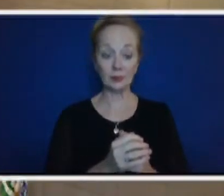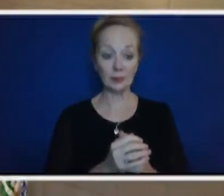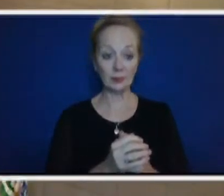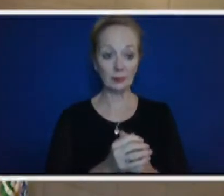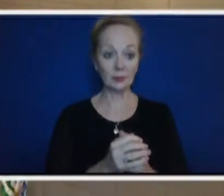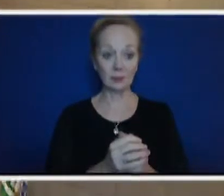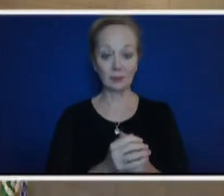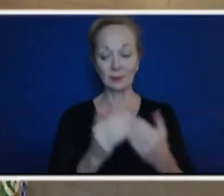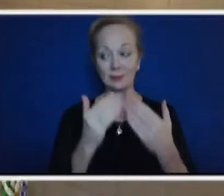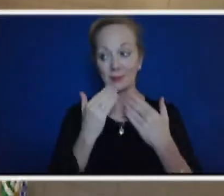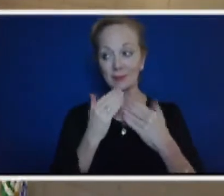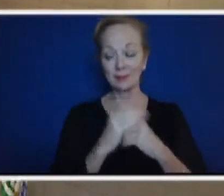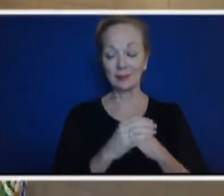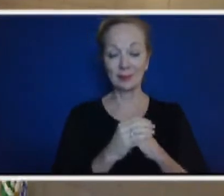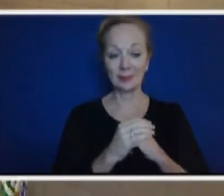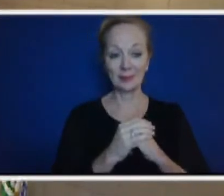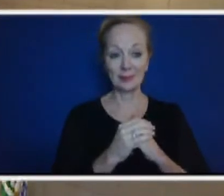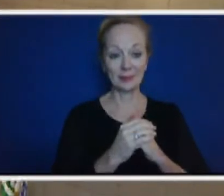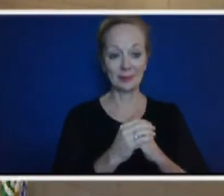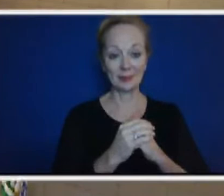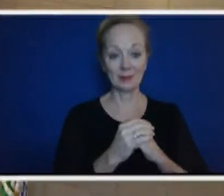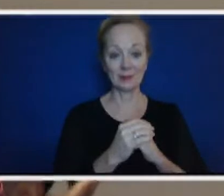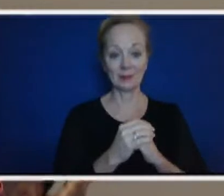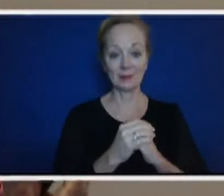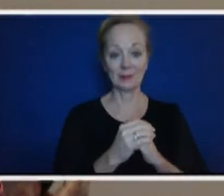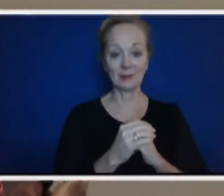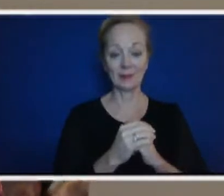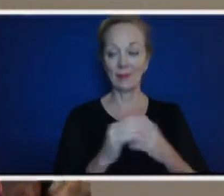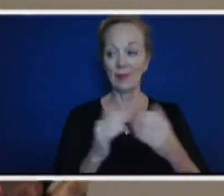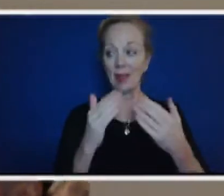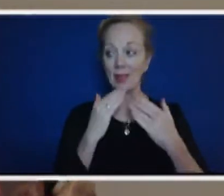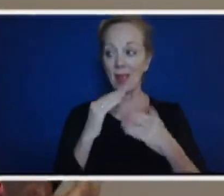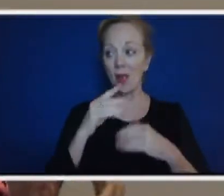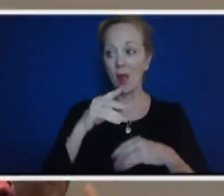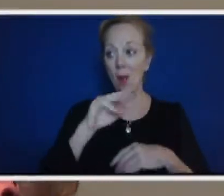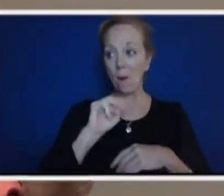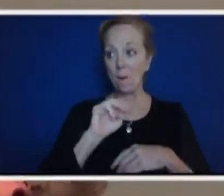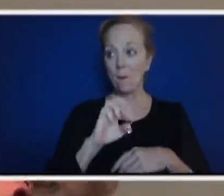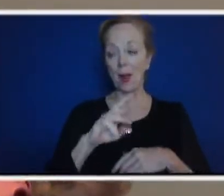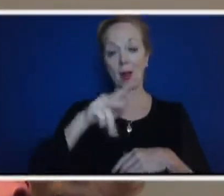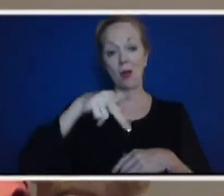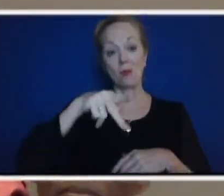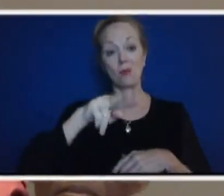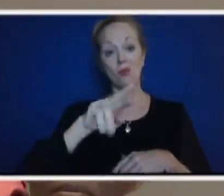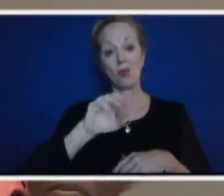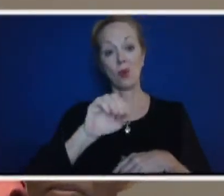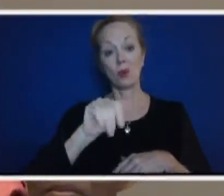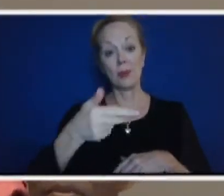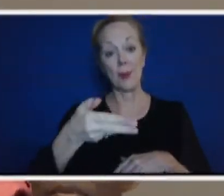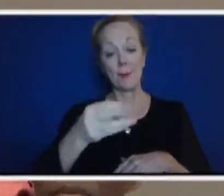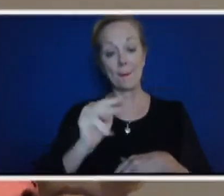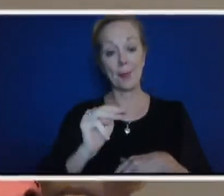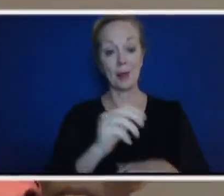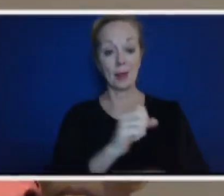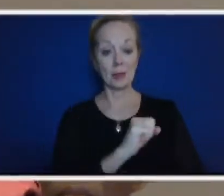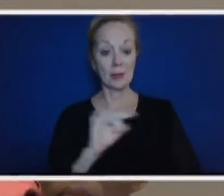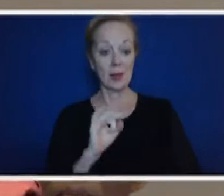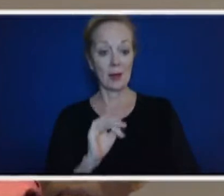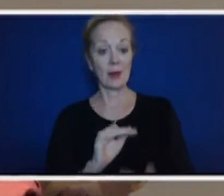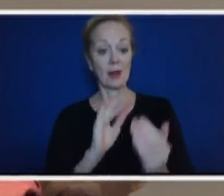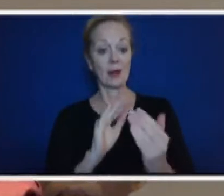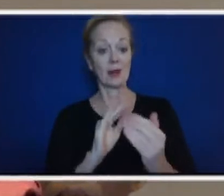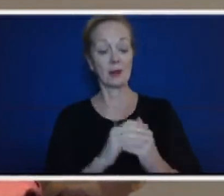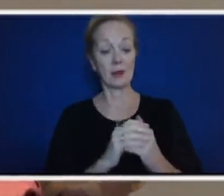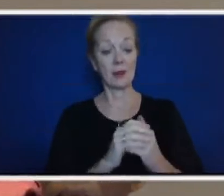Thank you. Ms. Anderson. Thank you, Mayor Pro Tem. Can we, David, have staff address